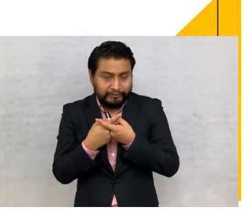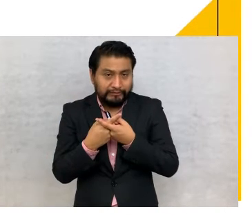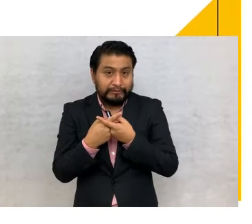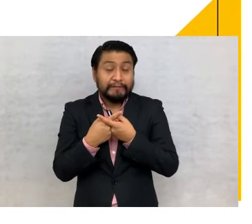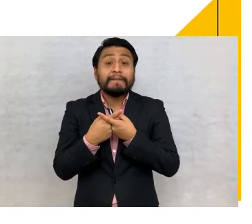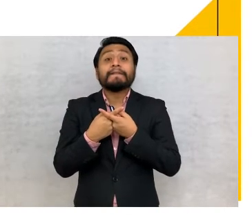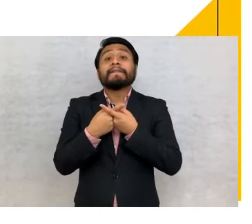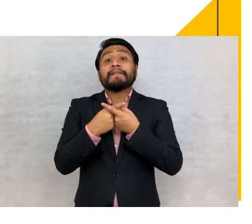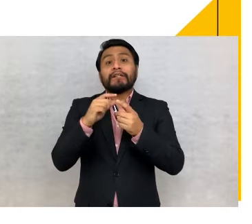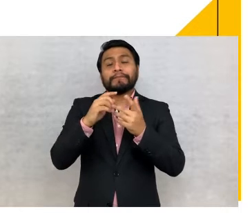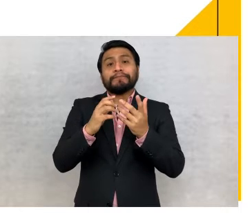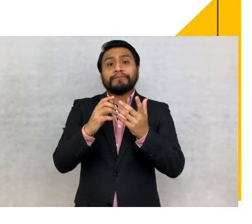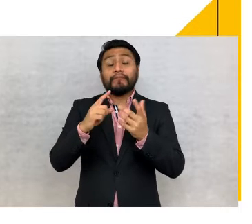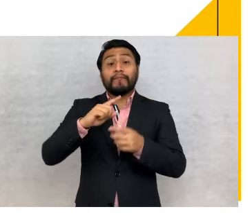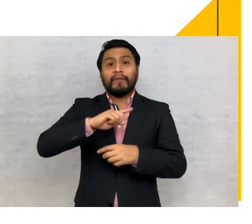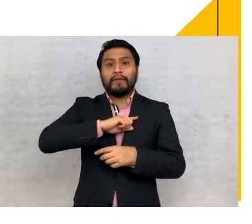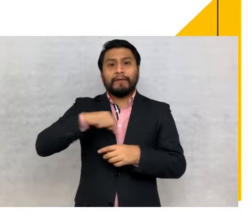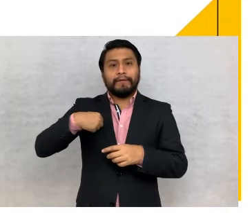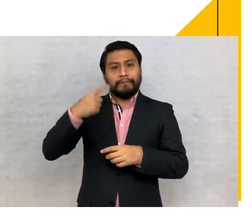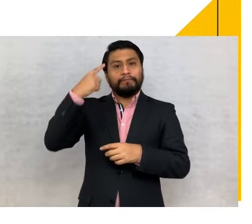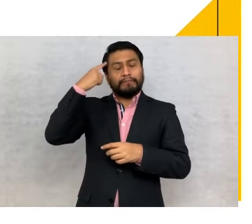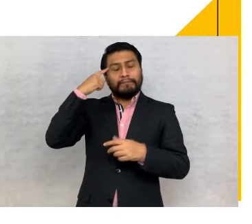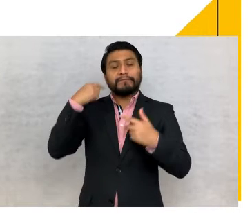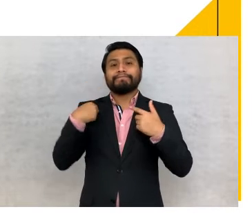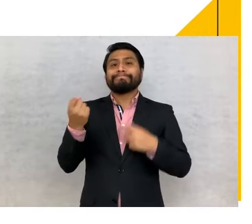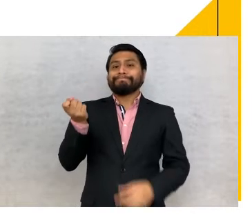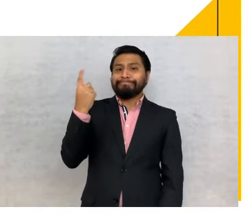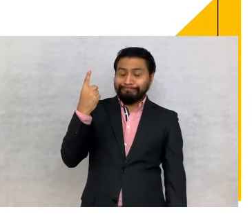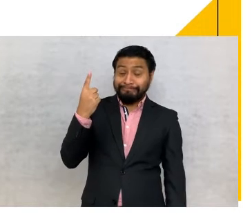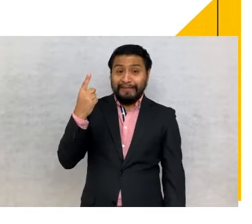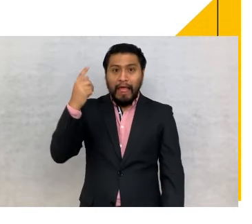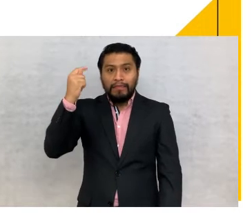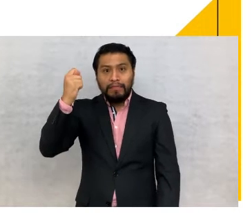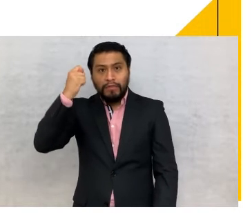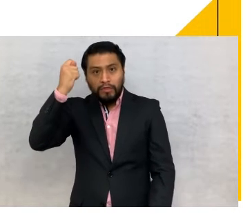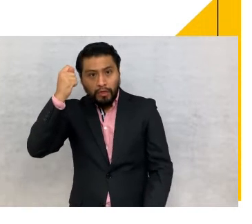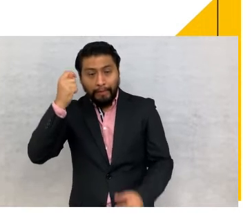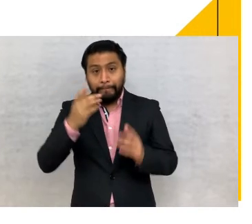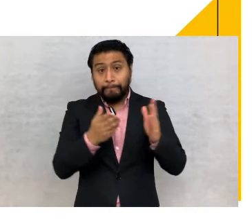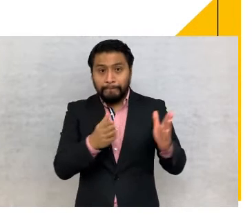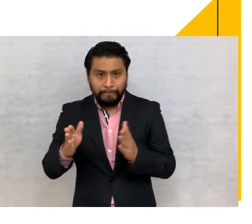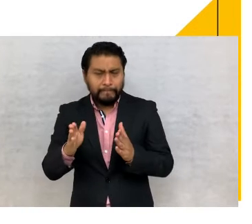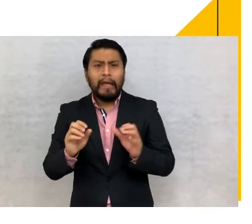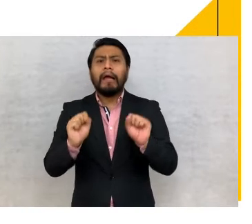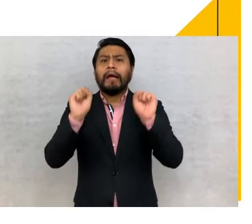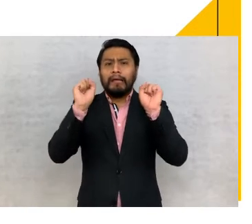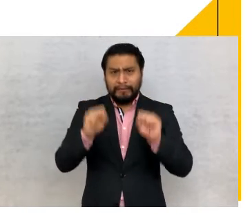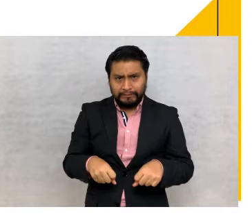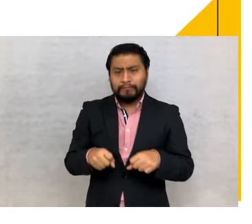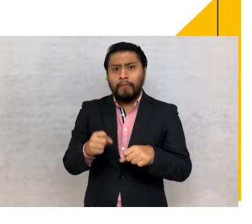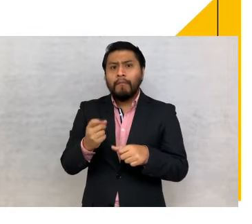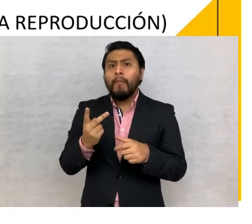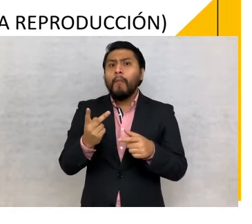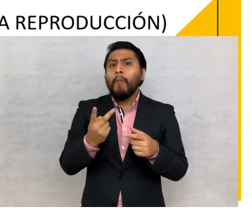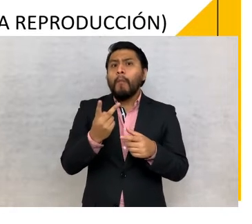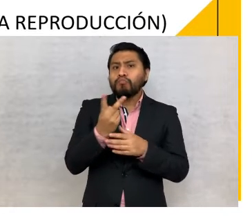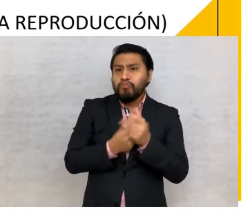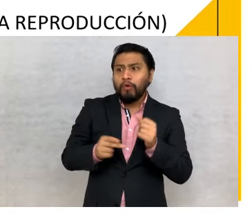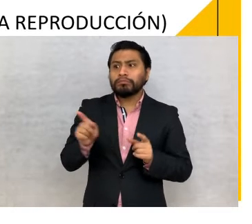hold that the theoretical plane is valid for both versions of eugenics.